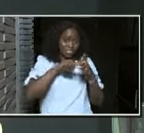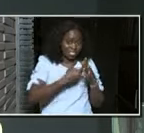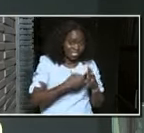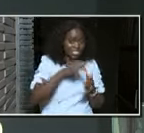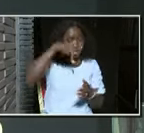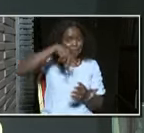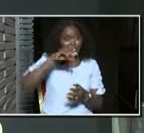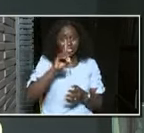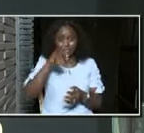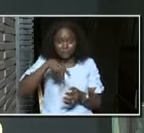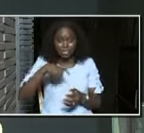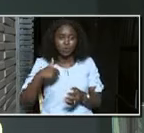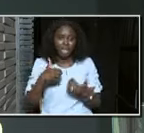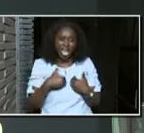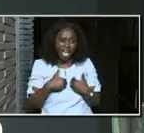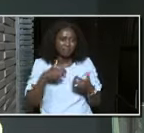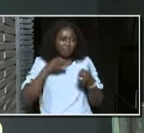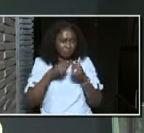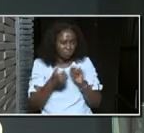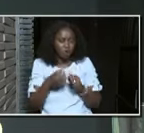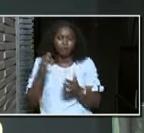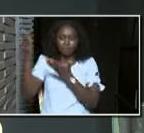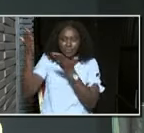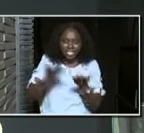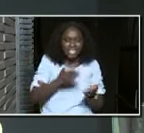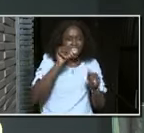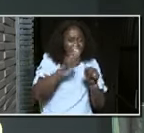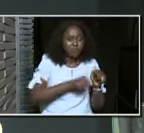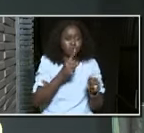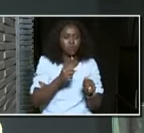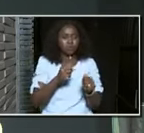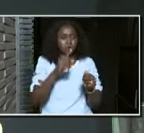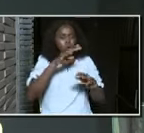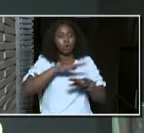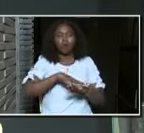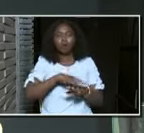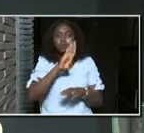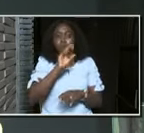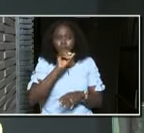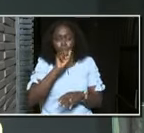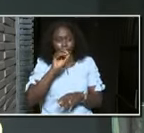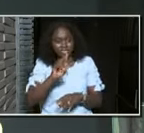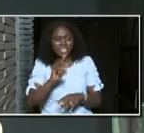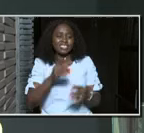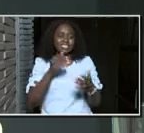this issue of bringing everybody on board. To the extent that when I was